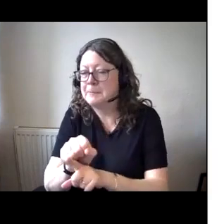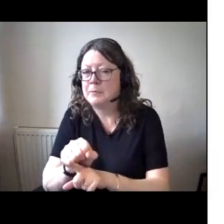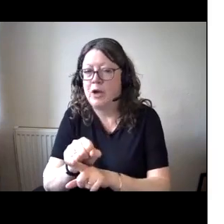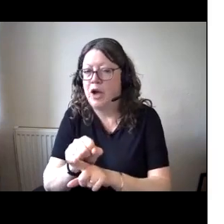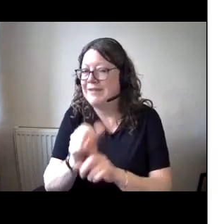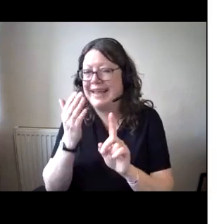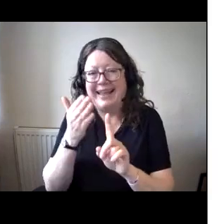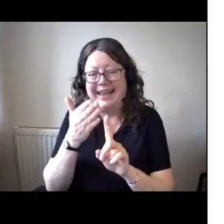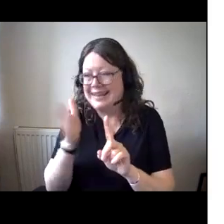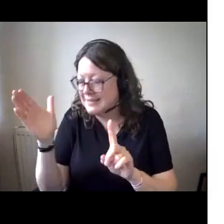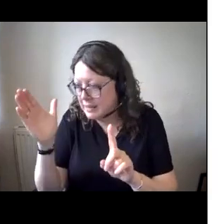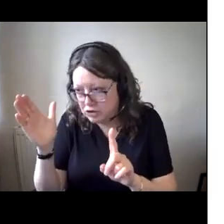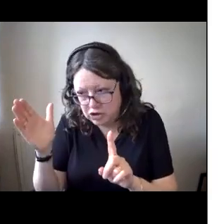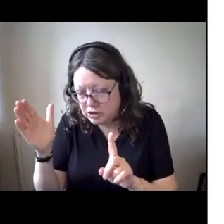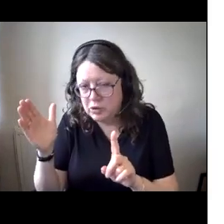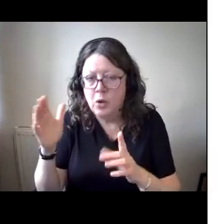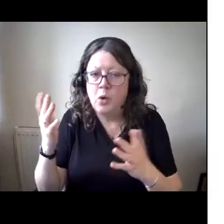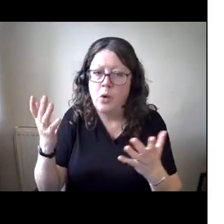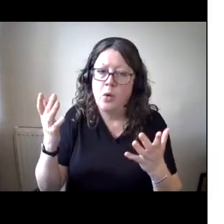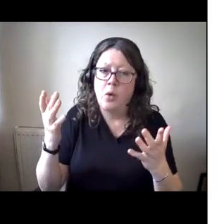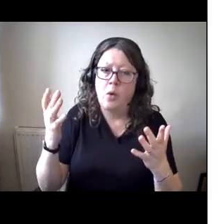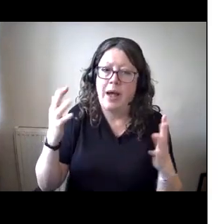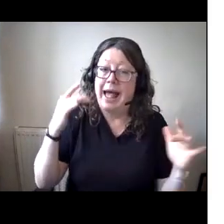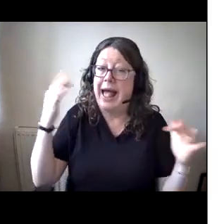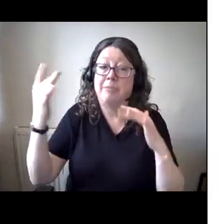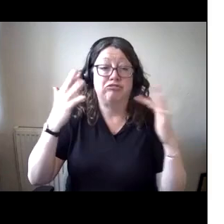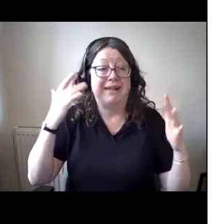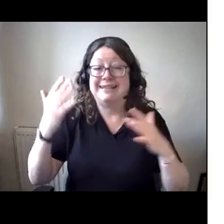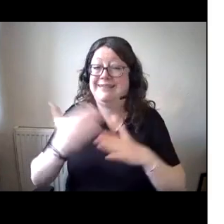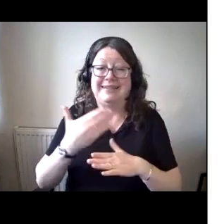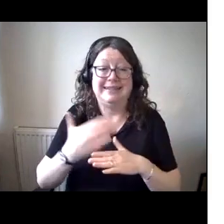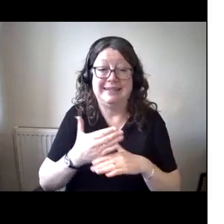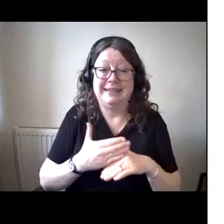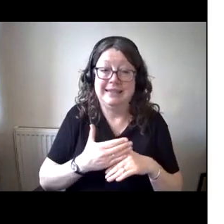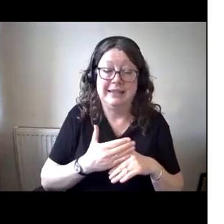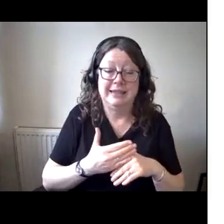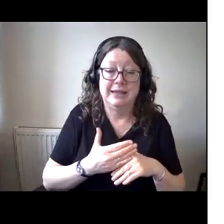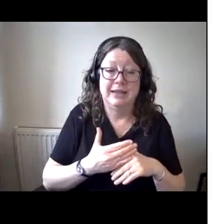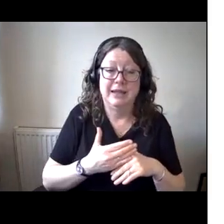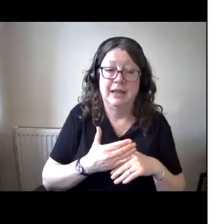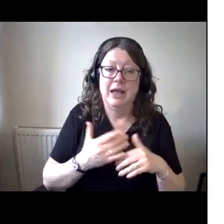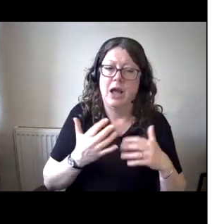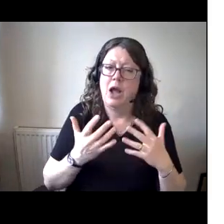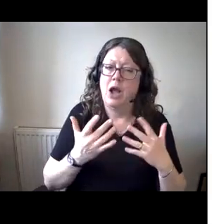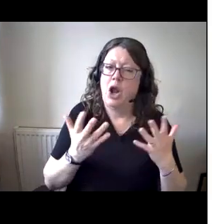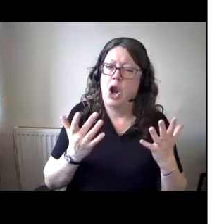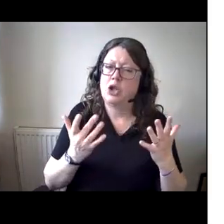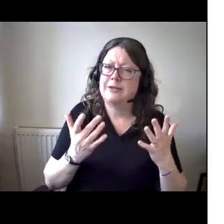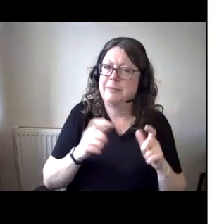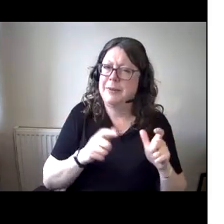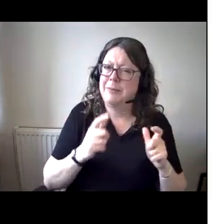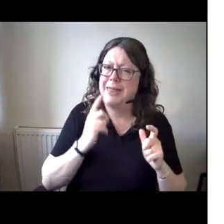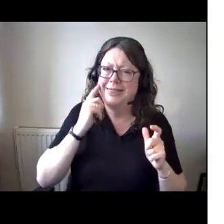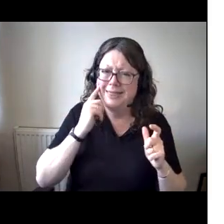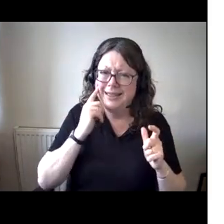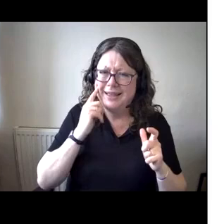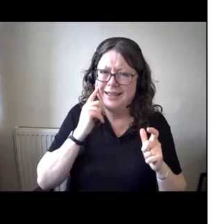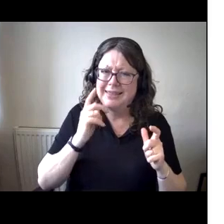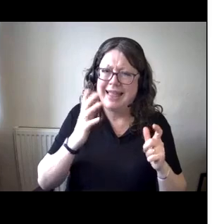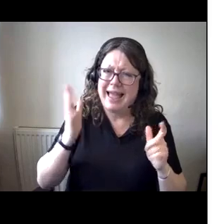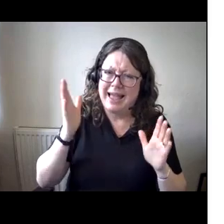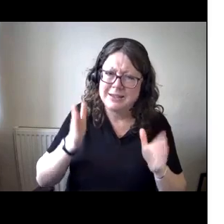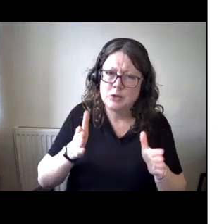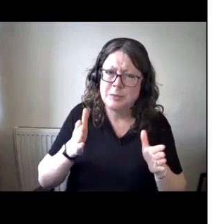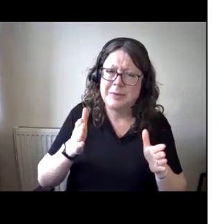hyperactivity impulsivity. So this might challenge a lot of what people believe about ADHD, because a lot of people assume that there needs to